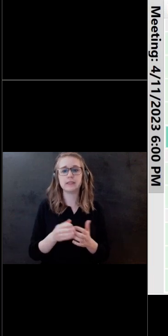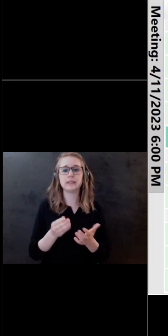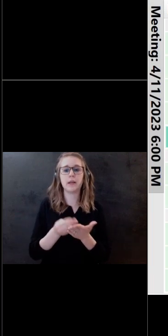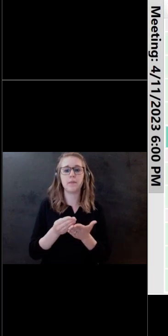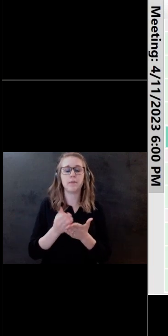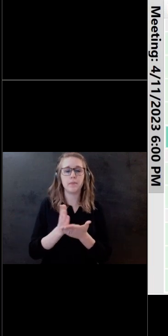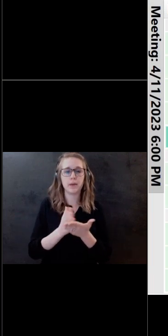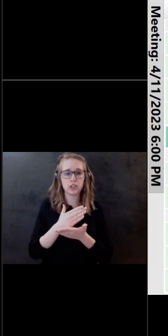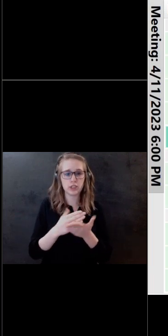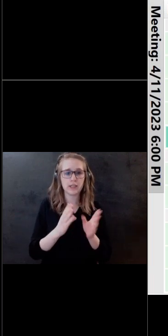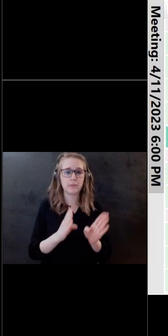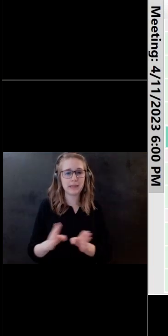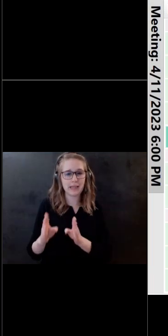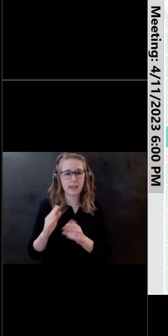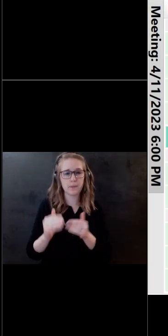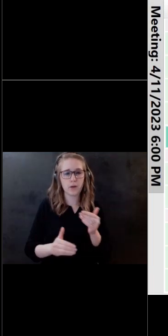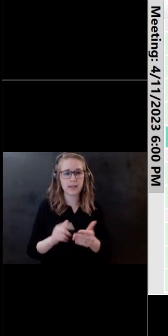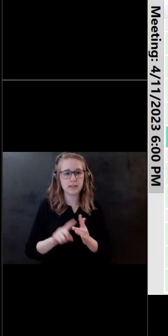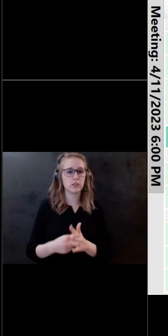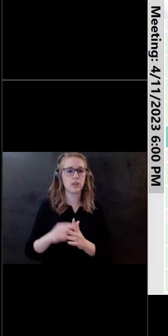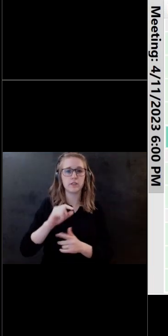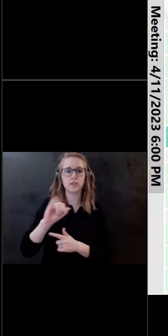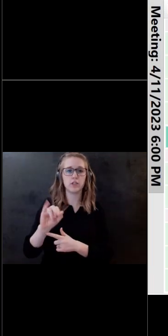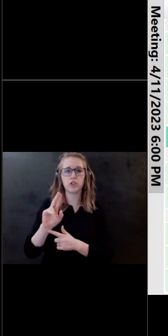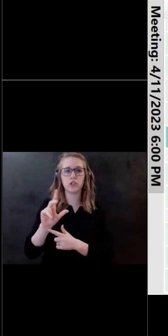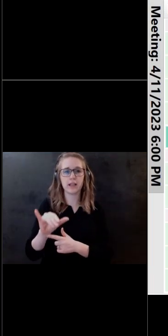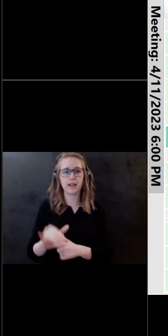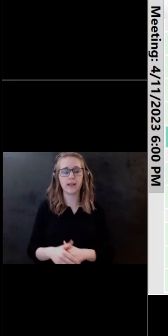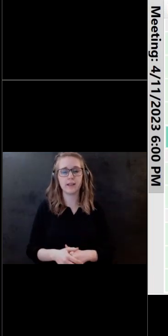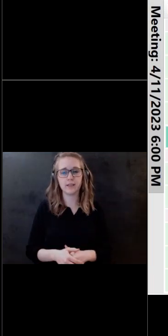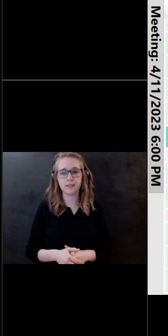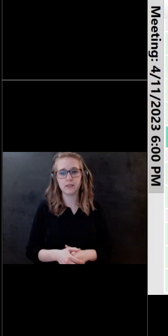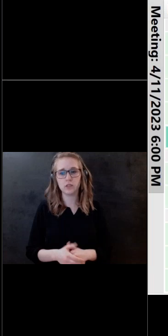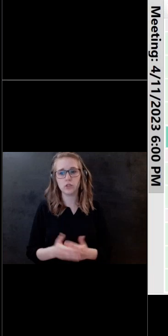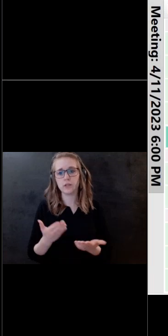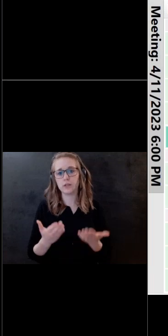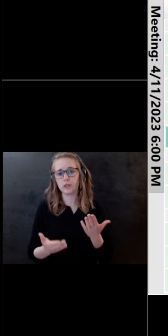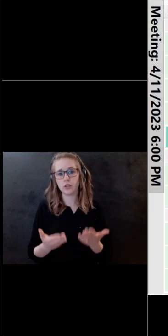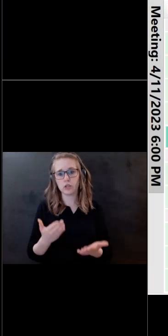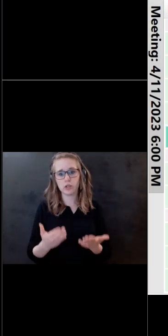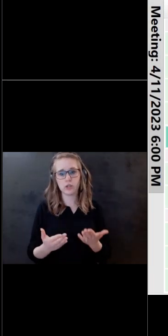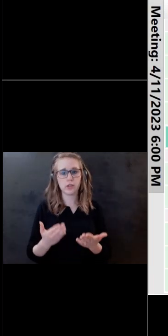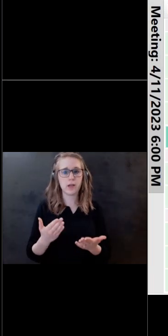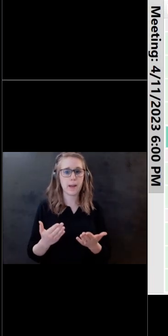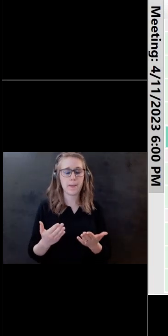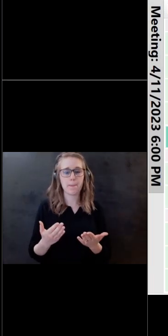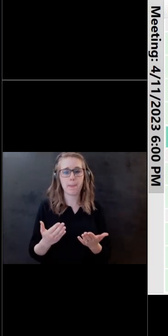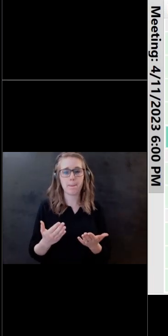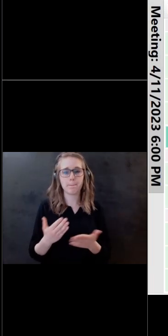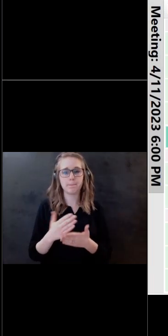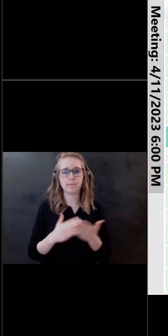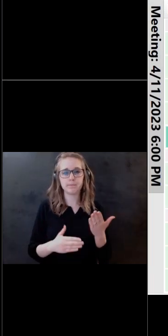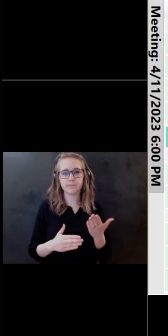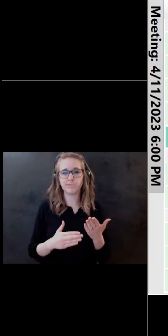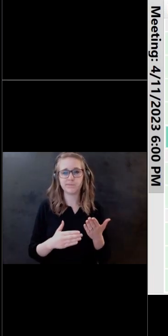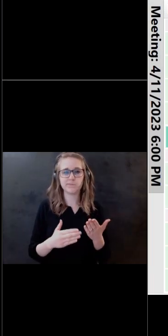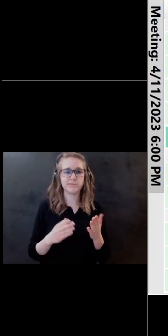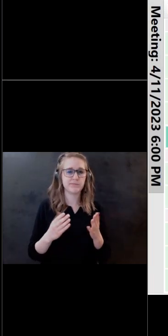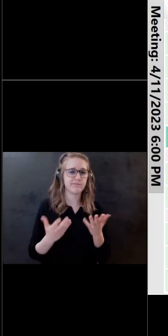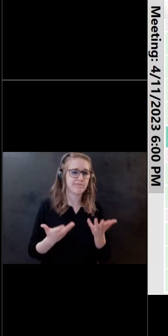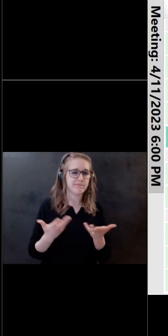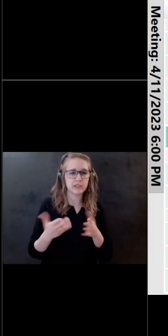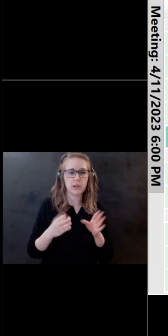budget planning process that starts in July. There could be some weigh-in on you know, the CRA plan, depending on what